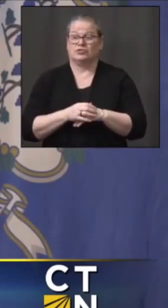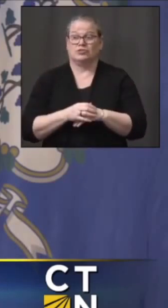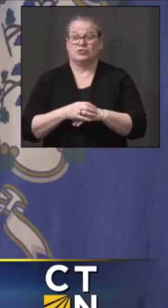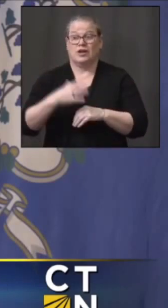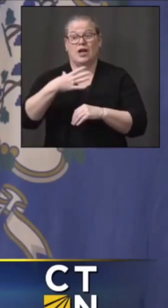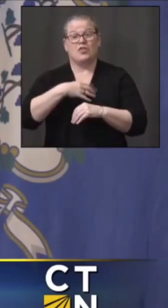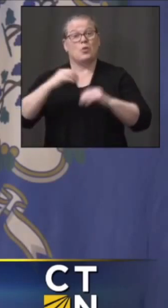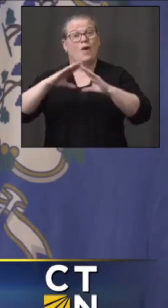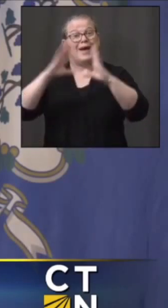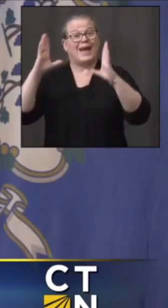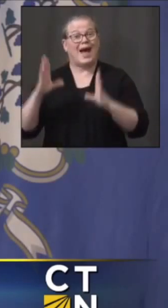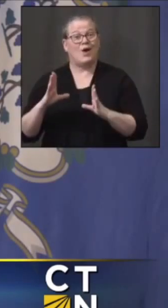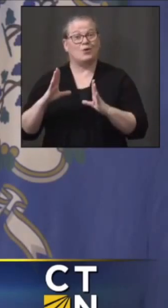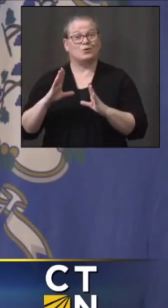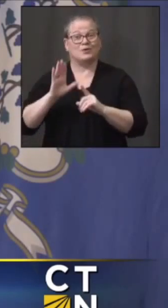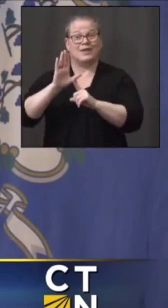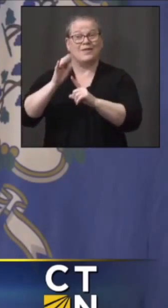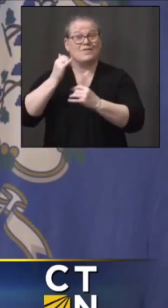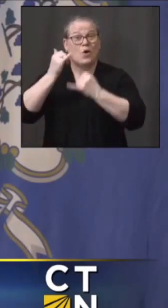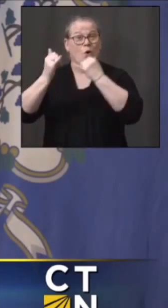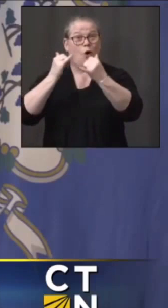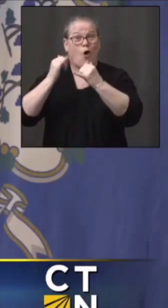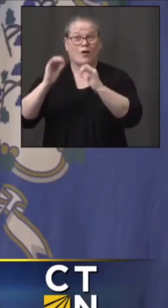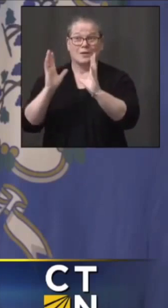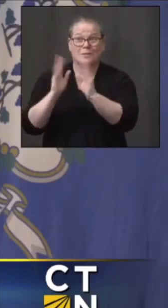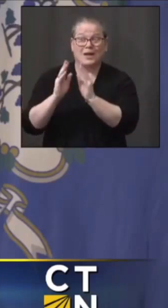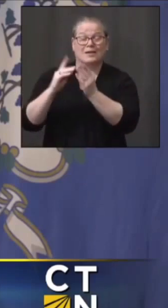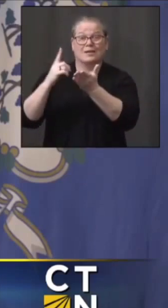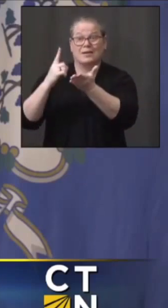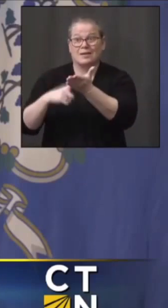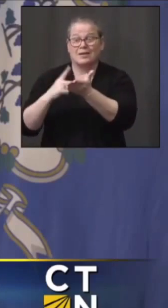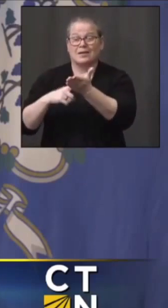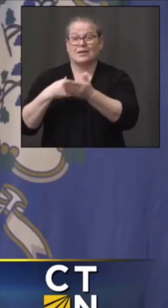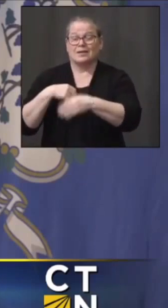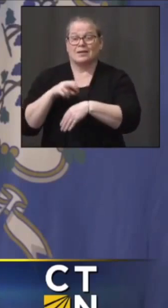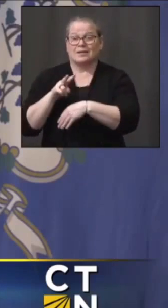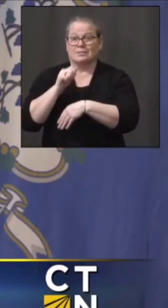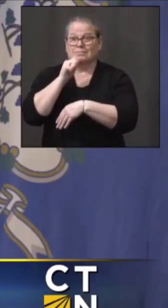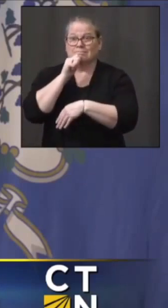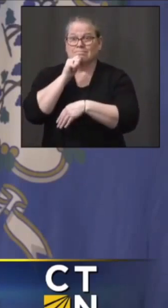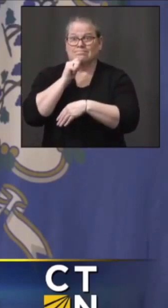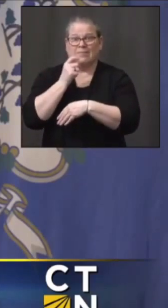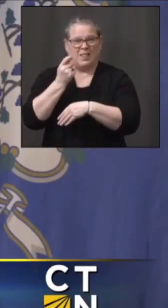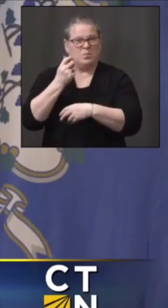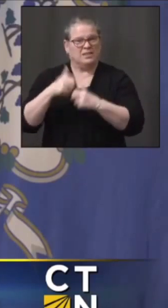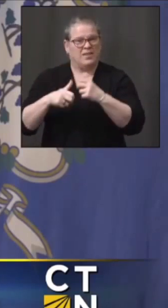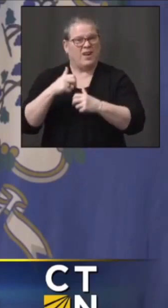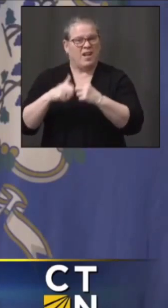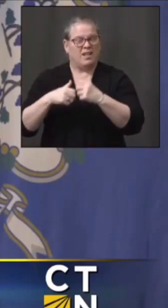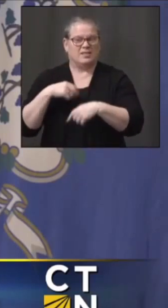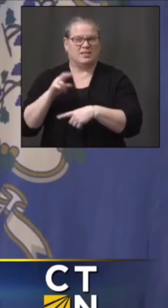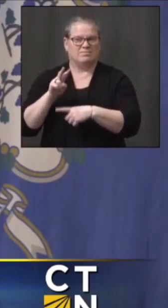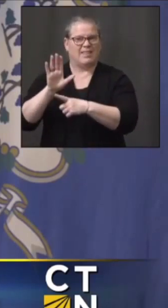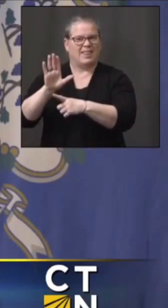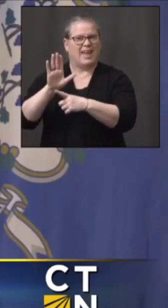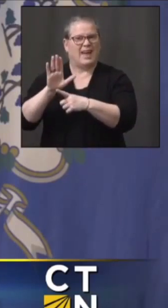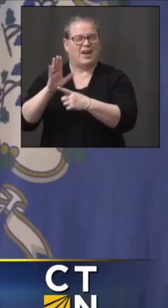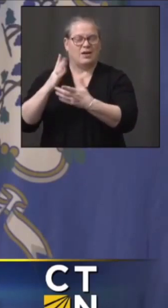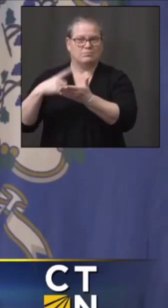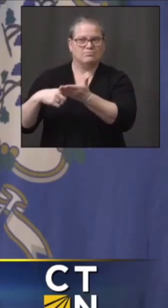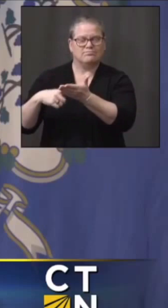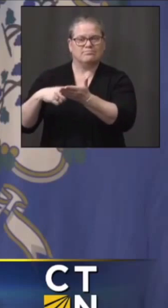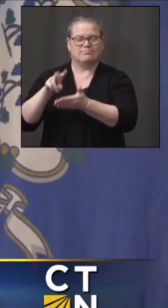in terms of where they were 6 months ago. Everybody was going as best they could. And the facts were changing every